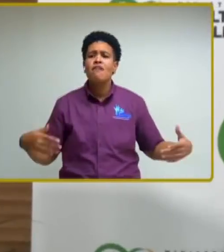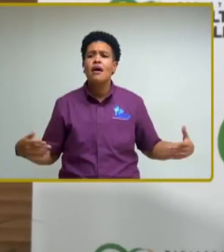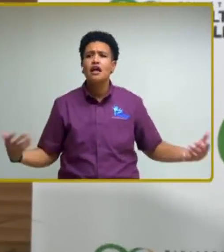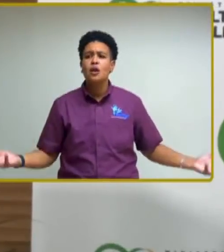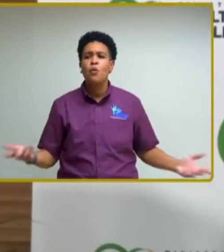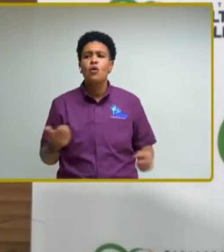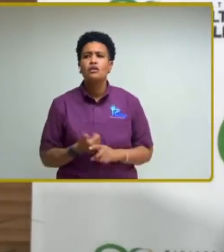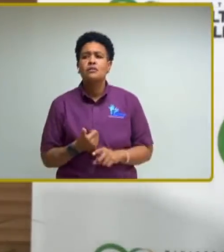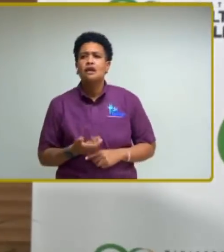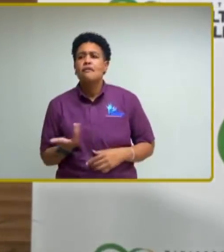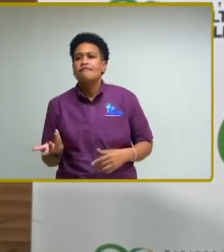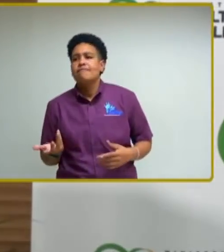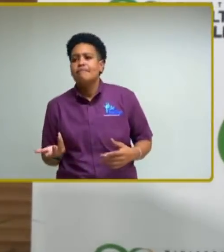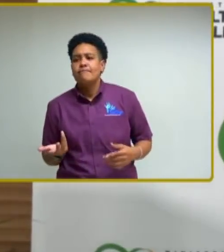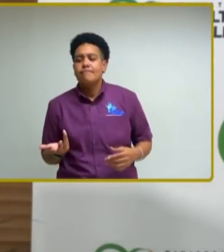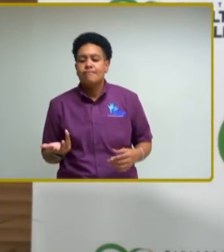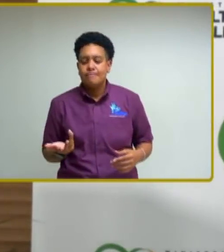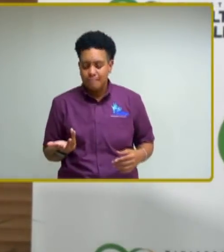the